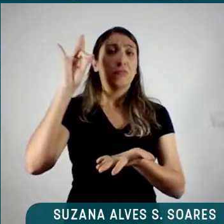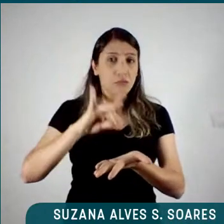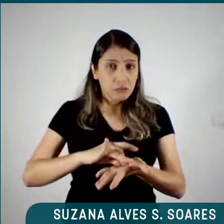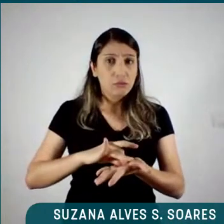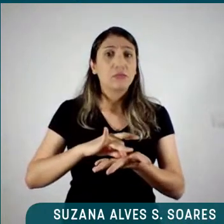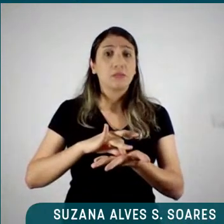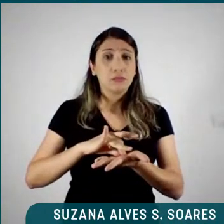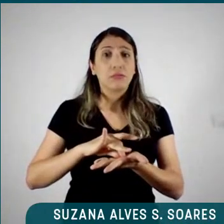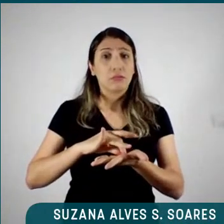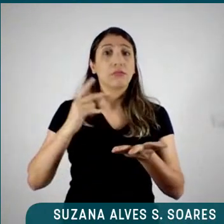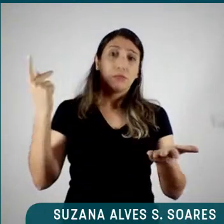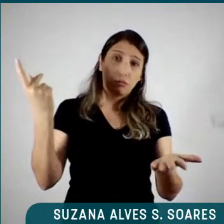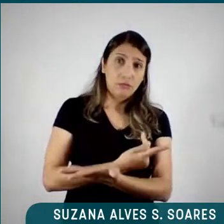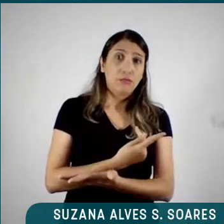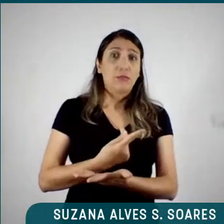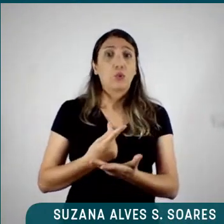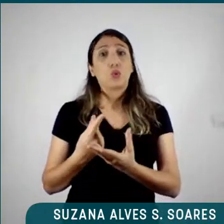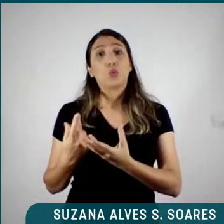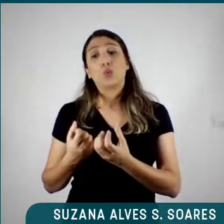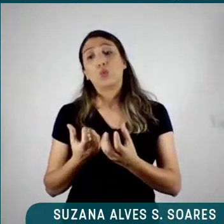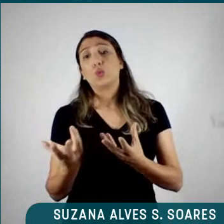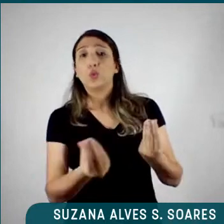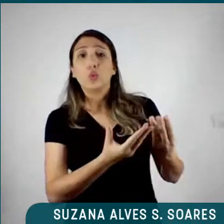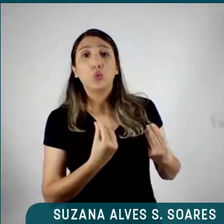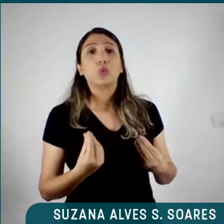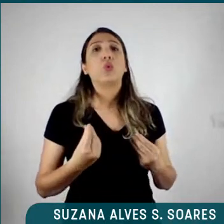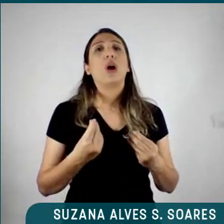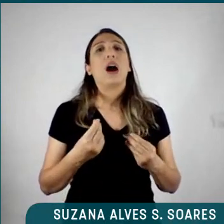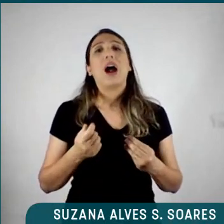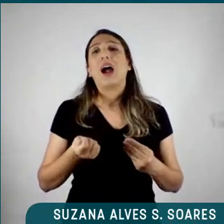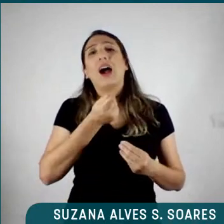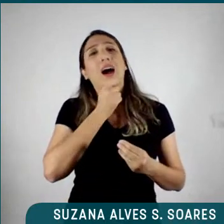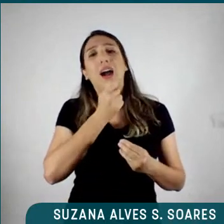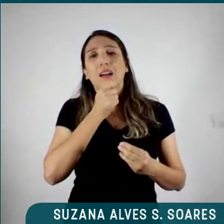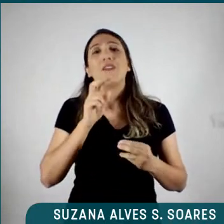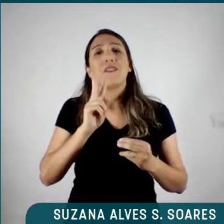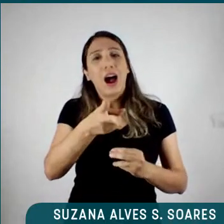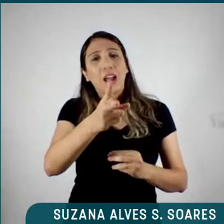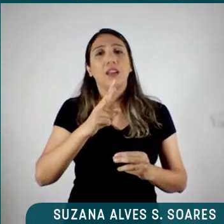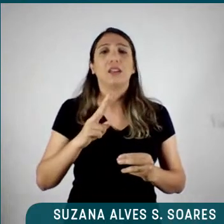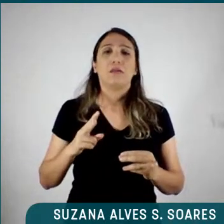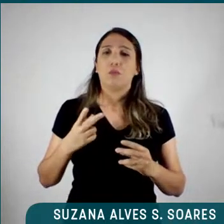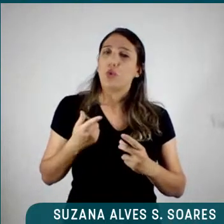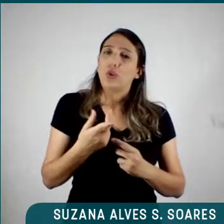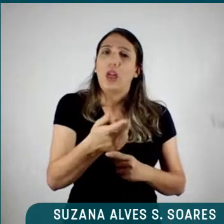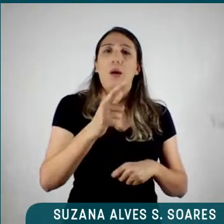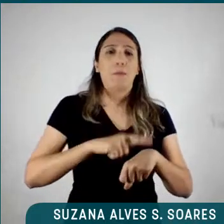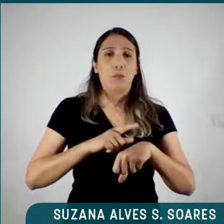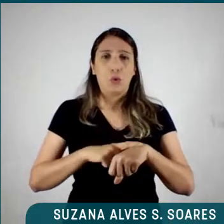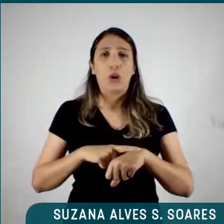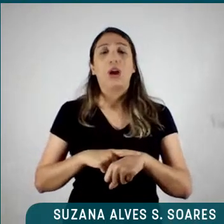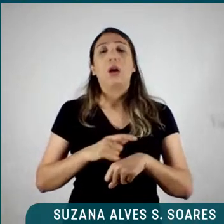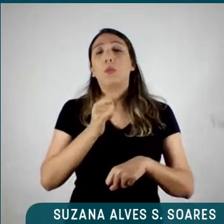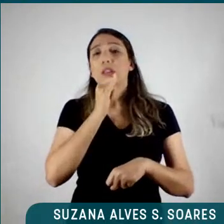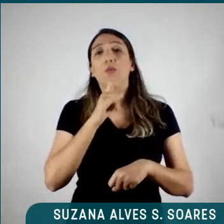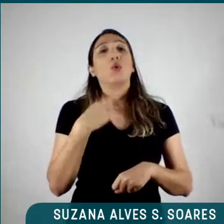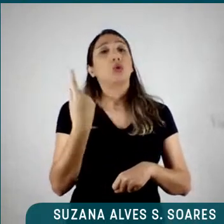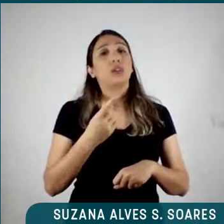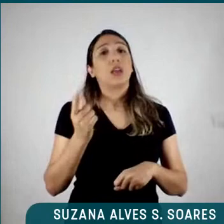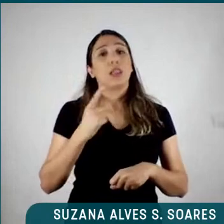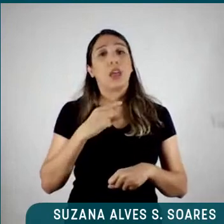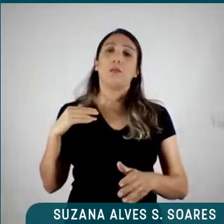So when we talk about this lack of data, we have a lot of a bureaucracy